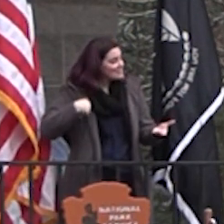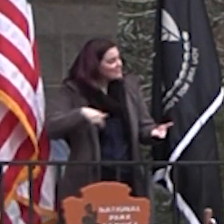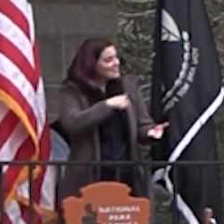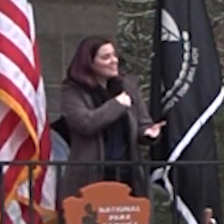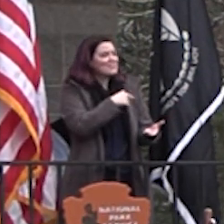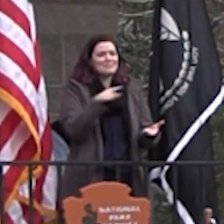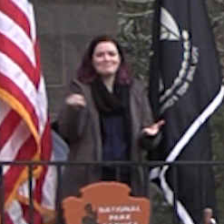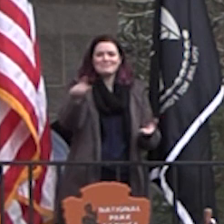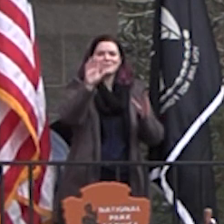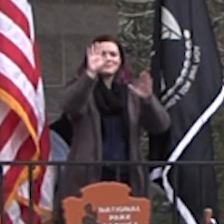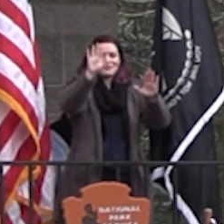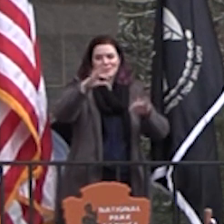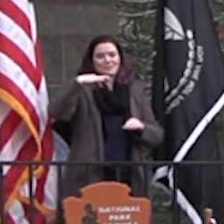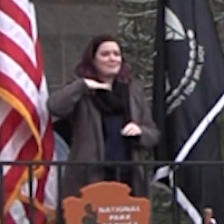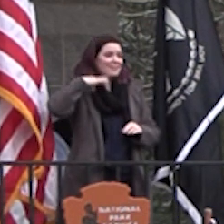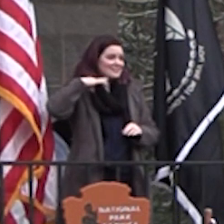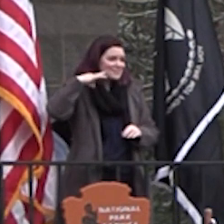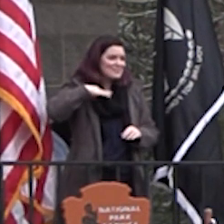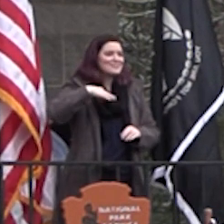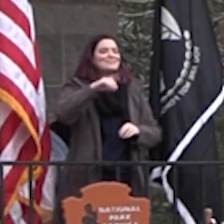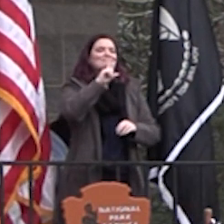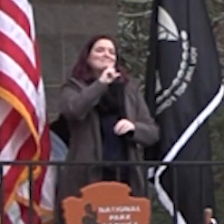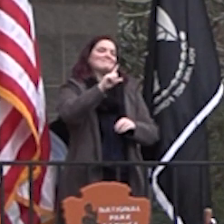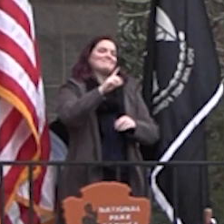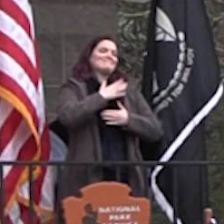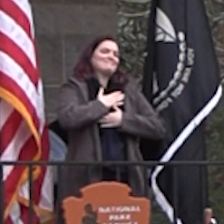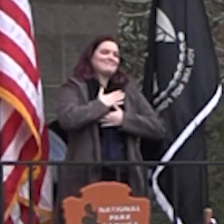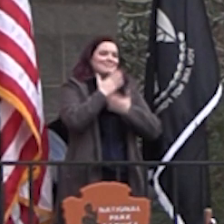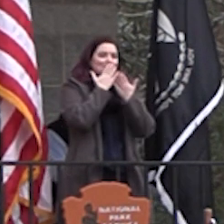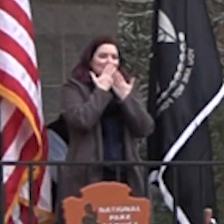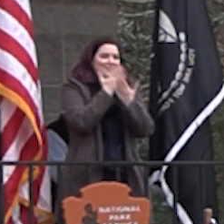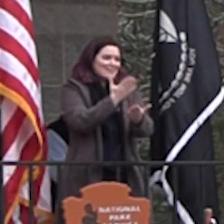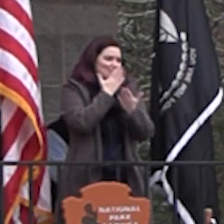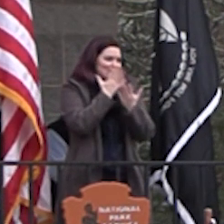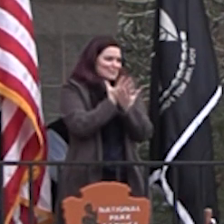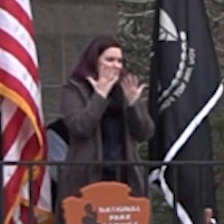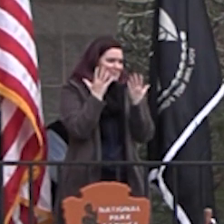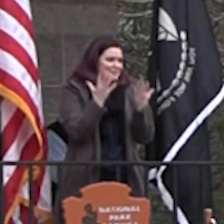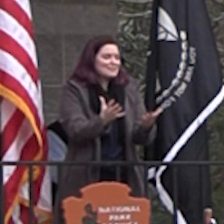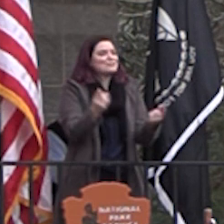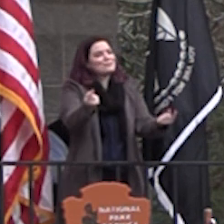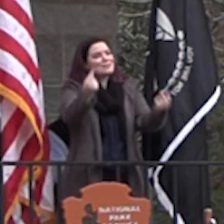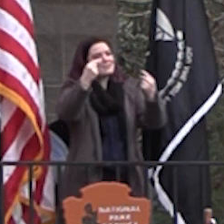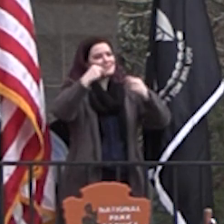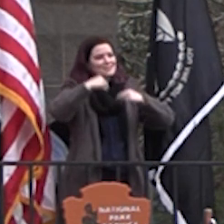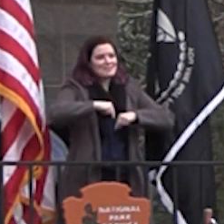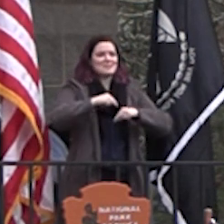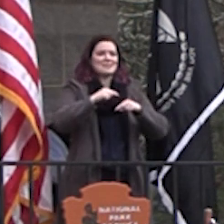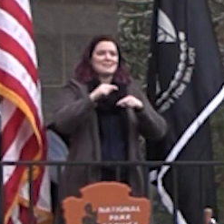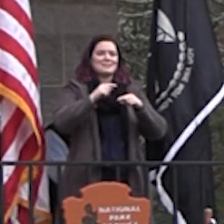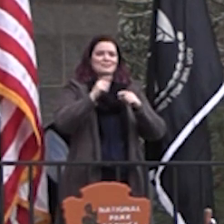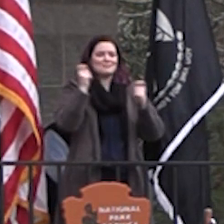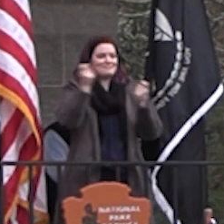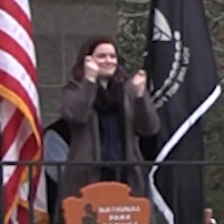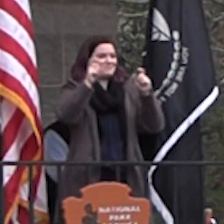fantastic volunteers, want to personally thank you for observing Wreaths Across America with